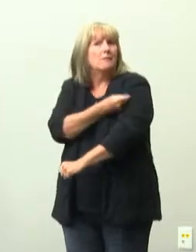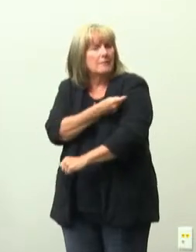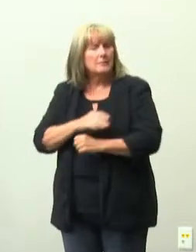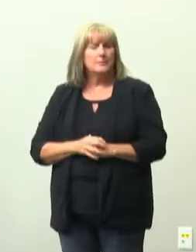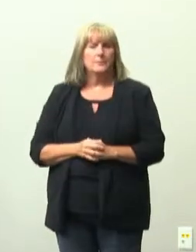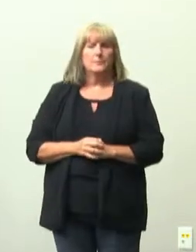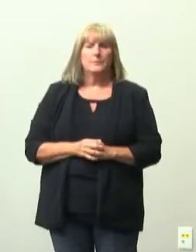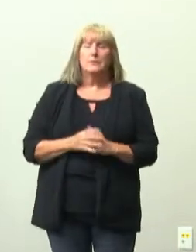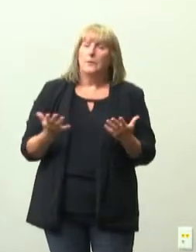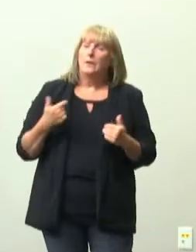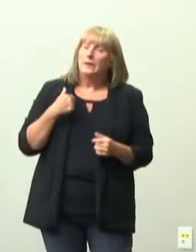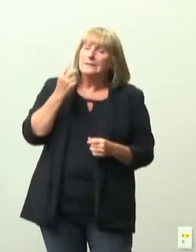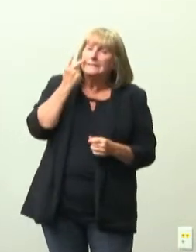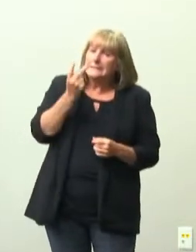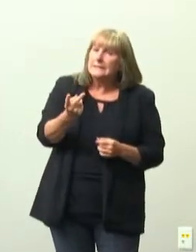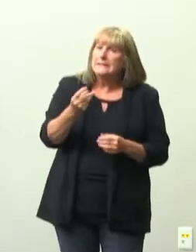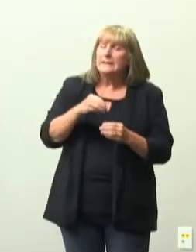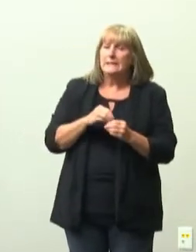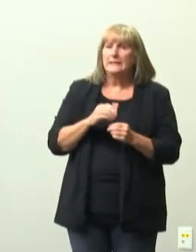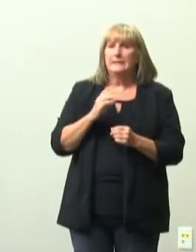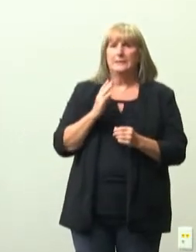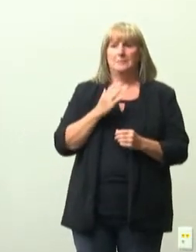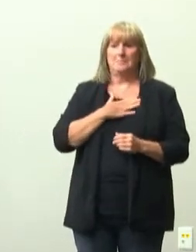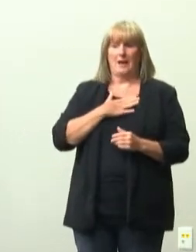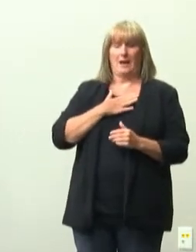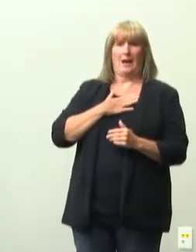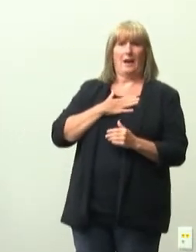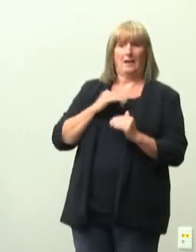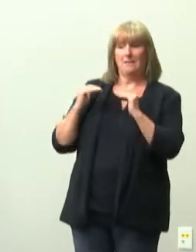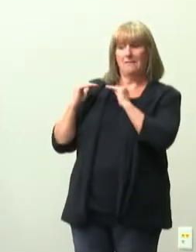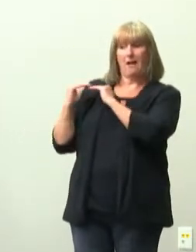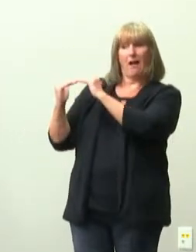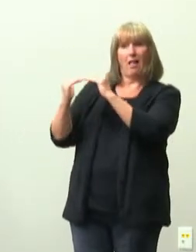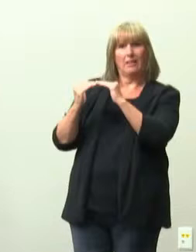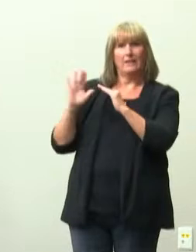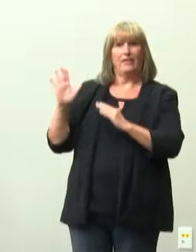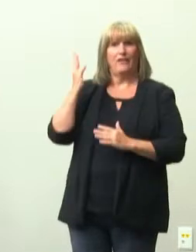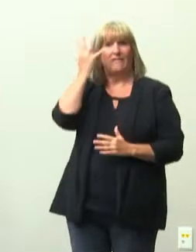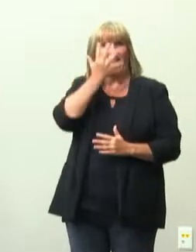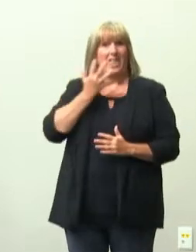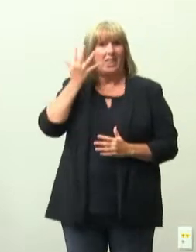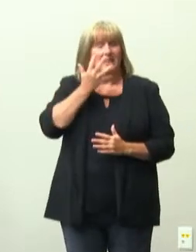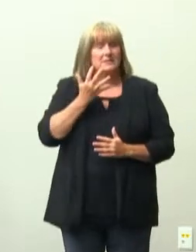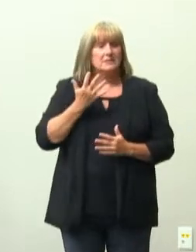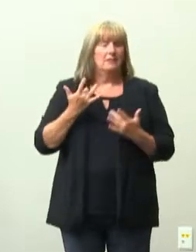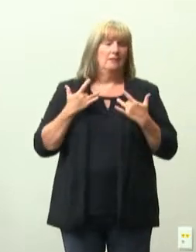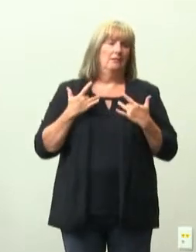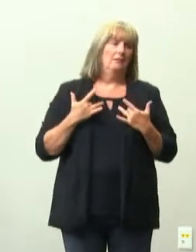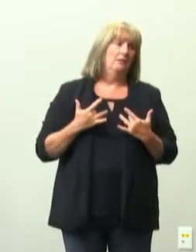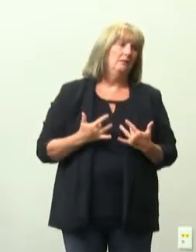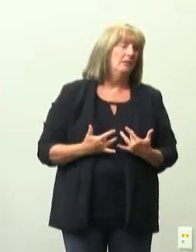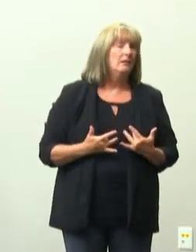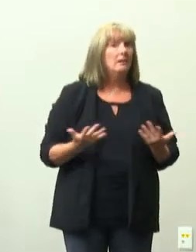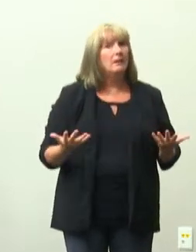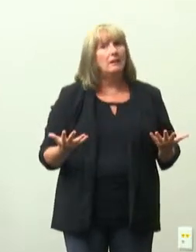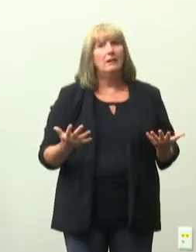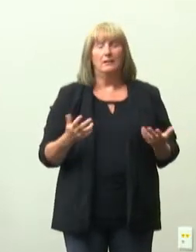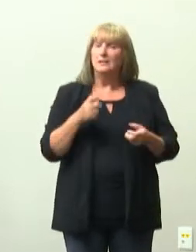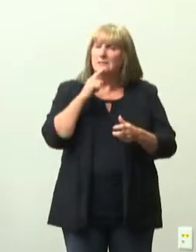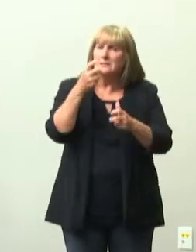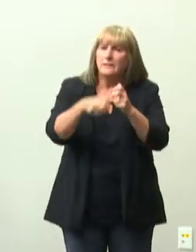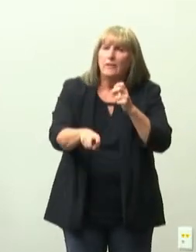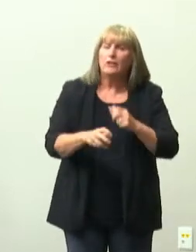so I see it in the faces of my colleagues that it's so difficult. And like I was